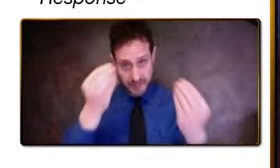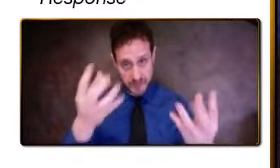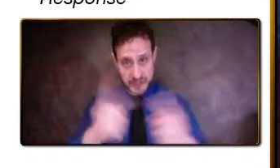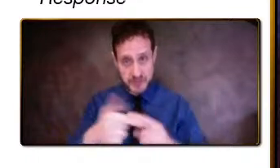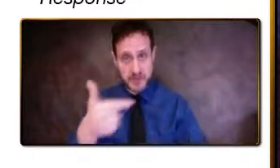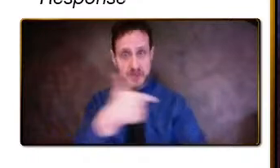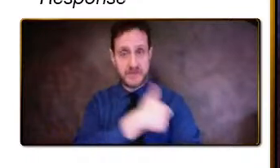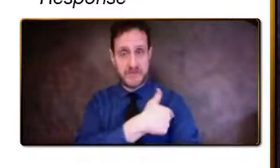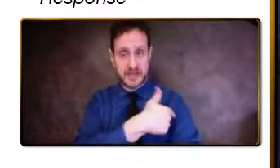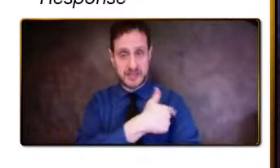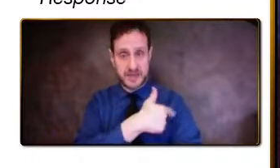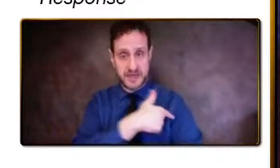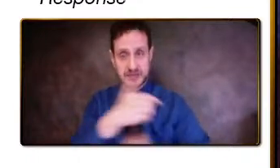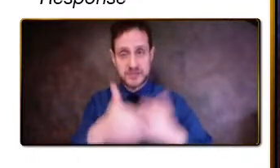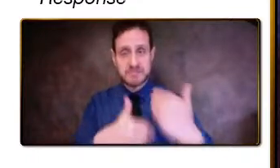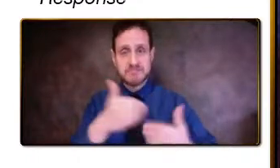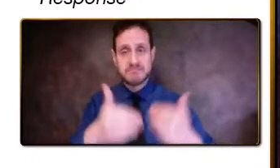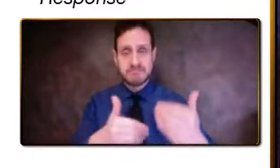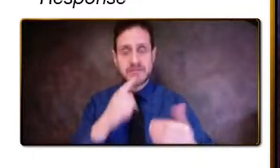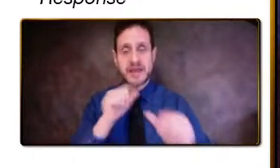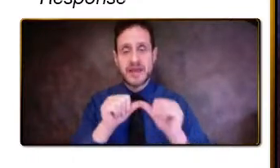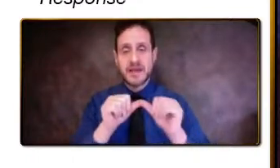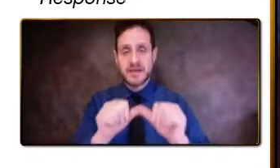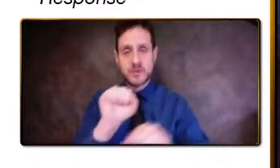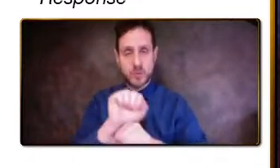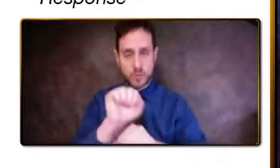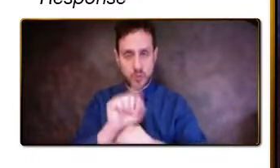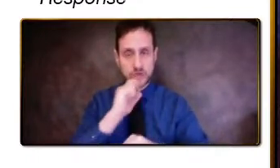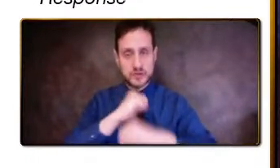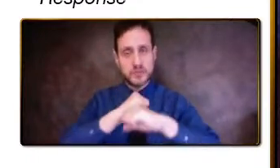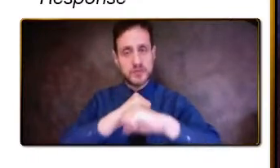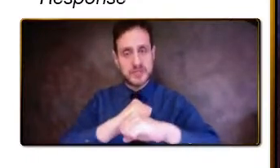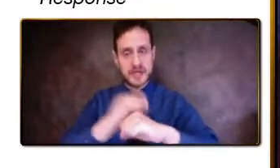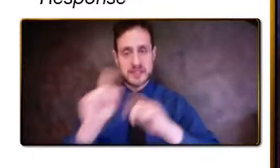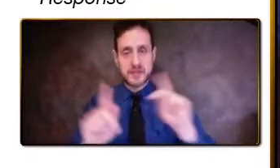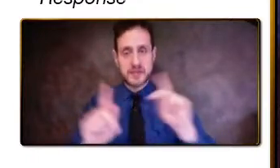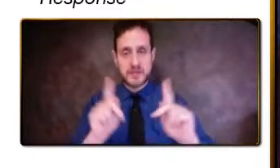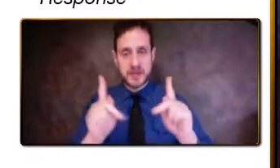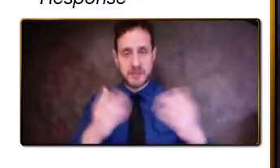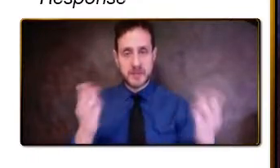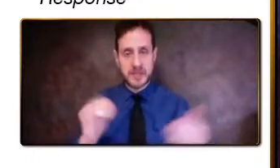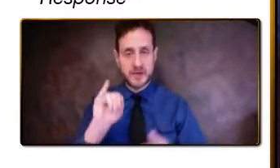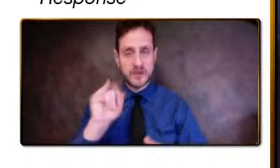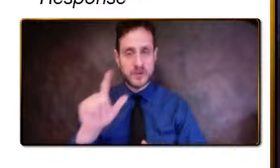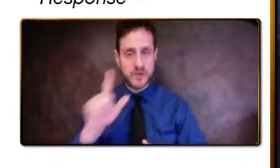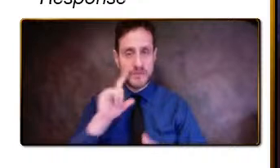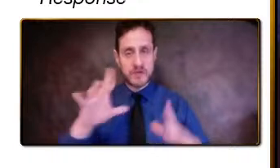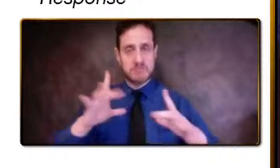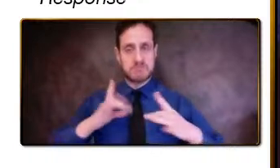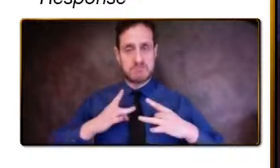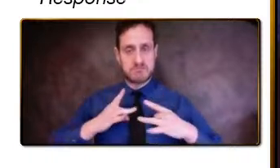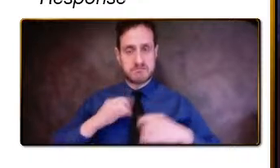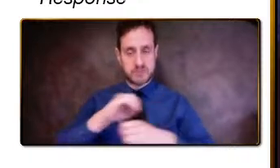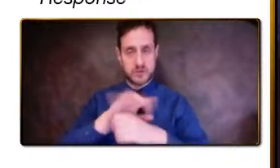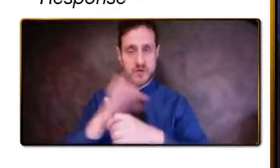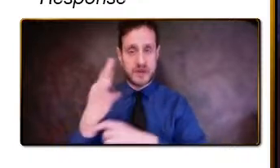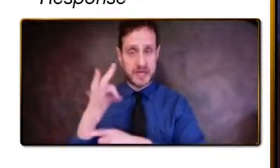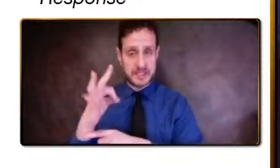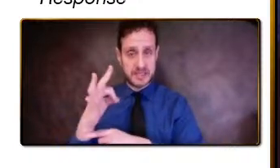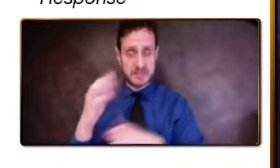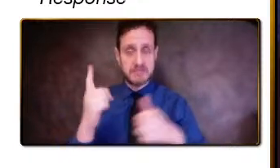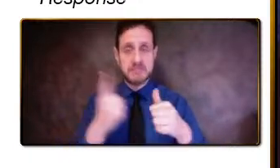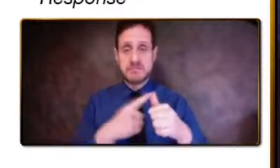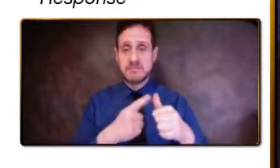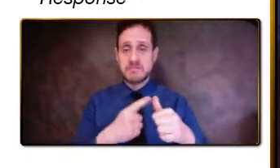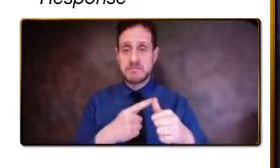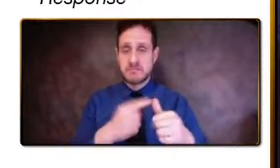progress and our ongoing efforts to protect residents from COVID-19. I want to kick us off today with an